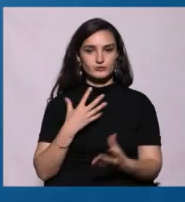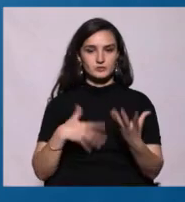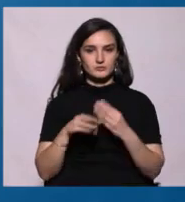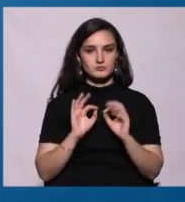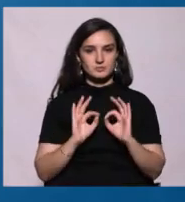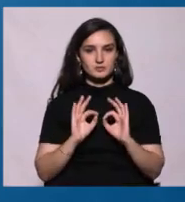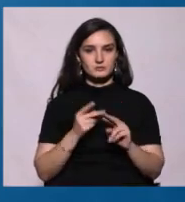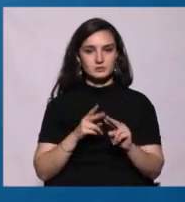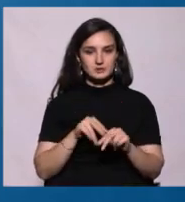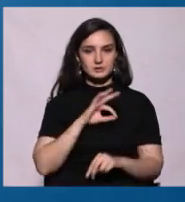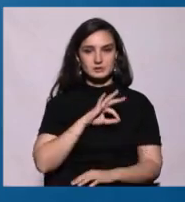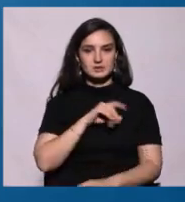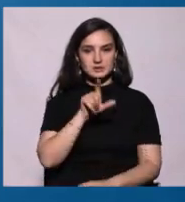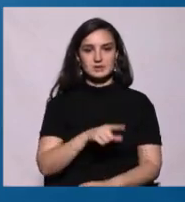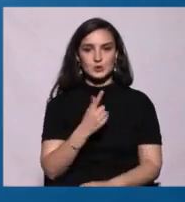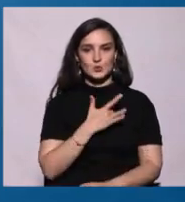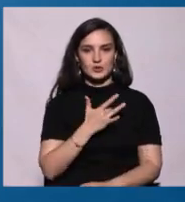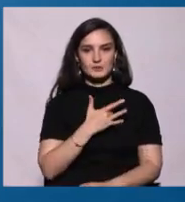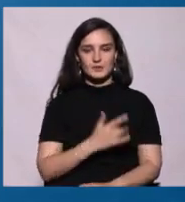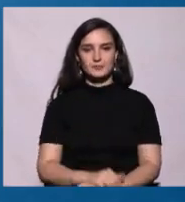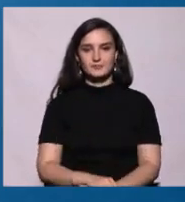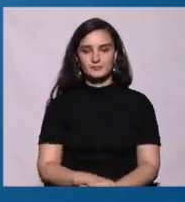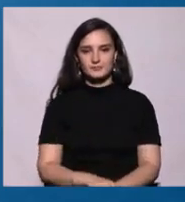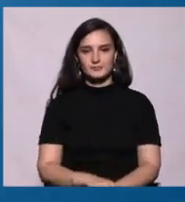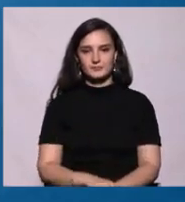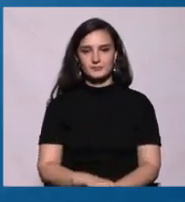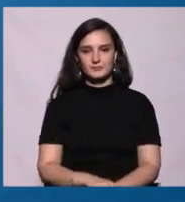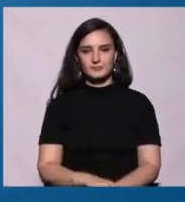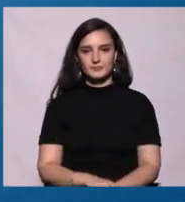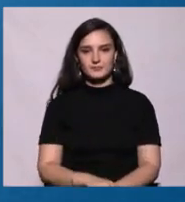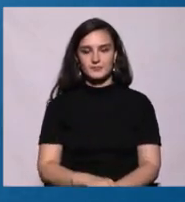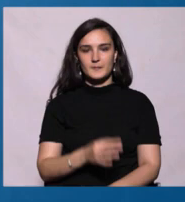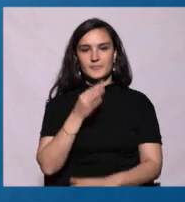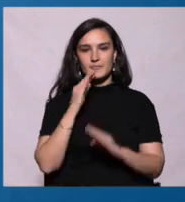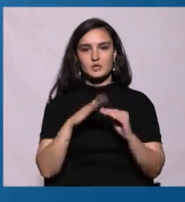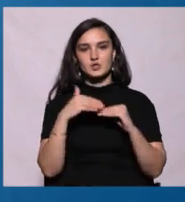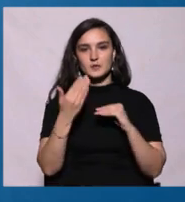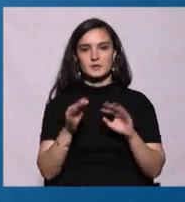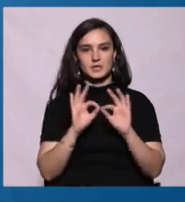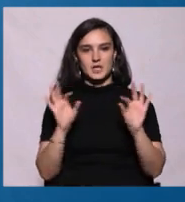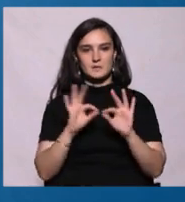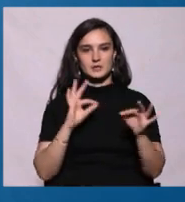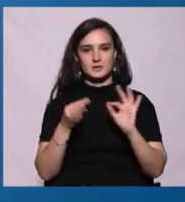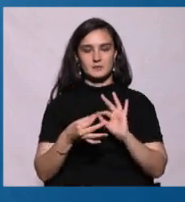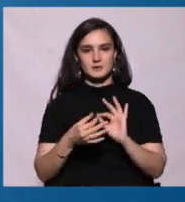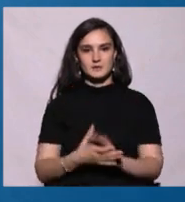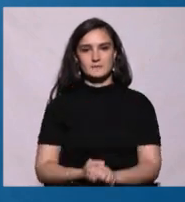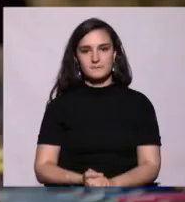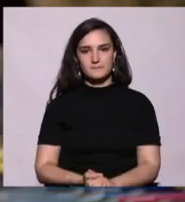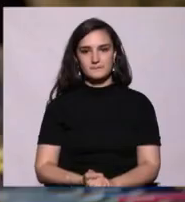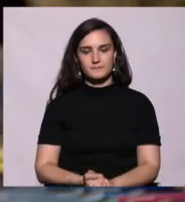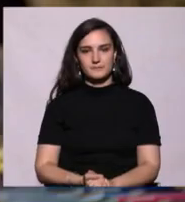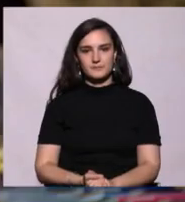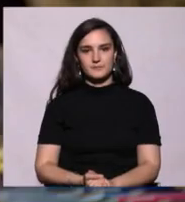It's customer loyalty. Let's look at our next definition. The part of